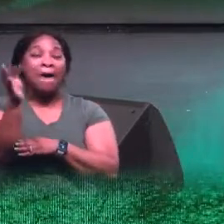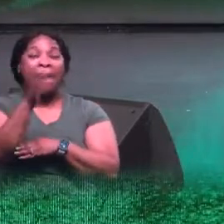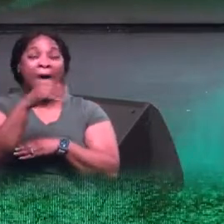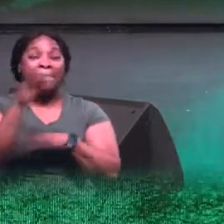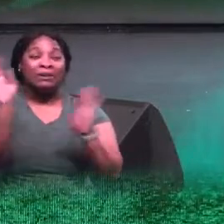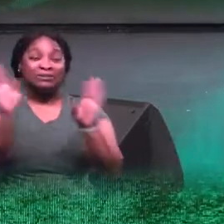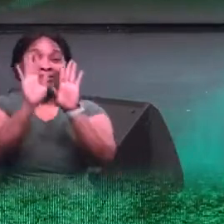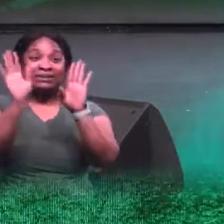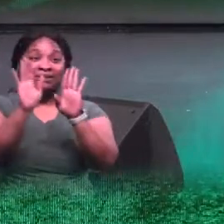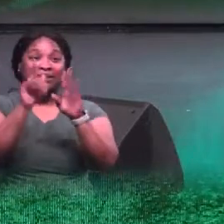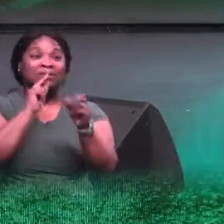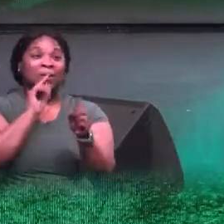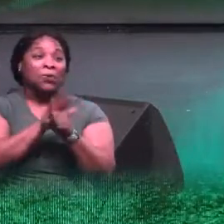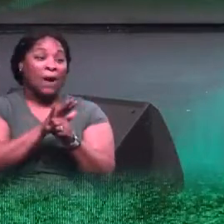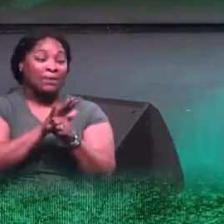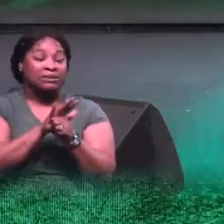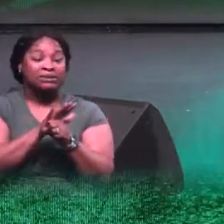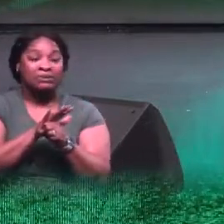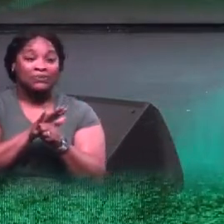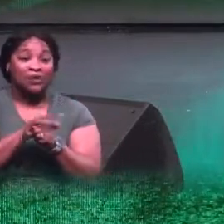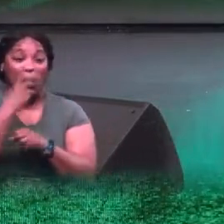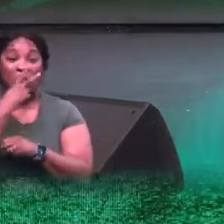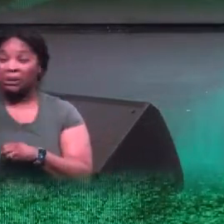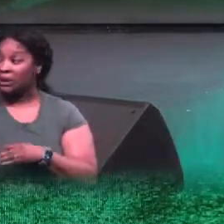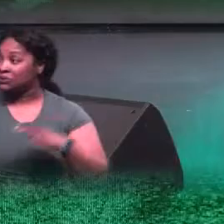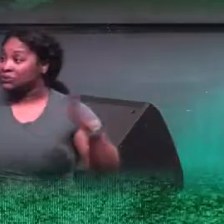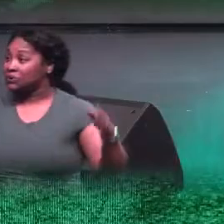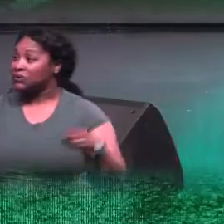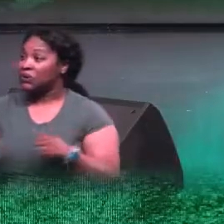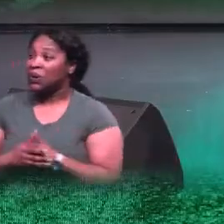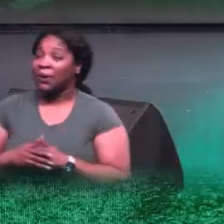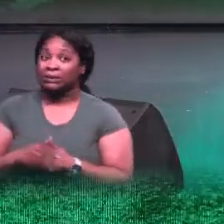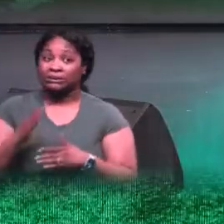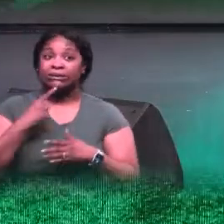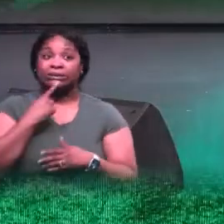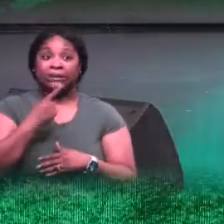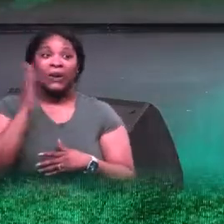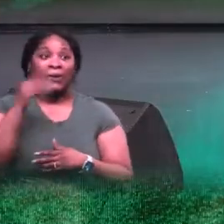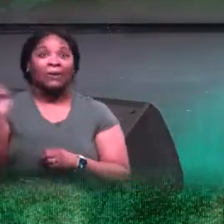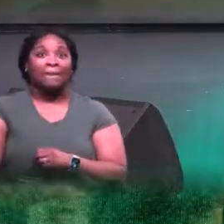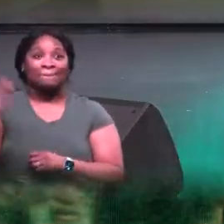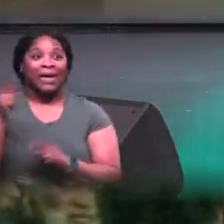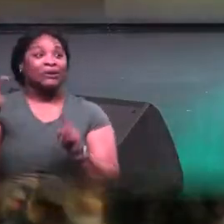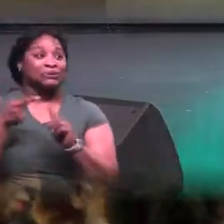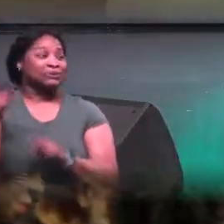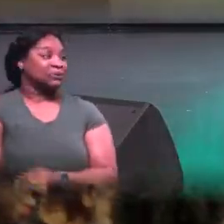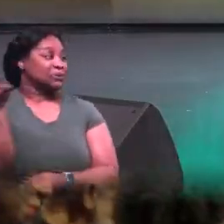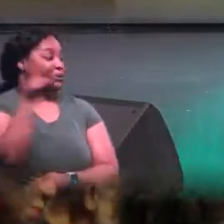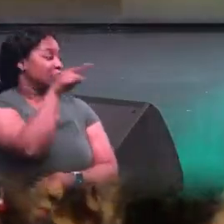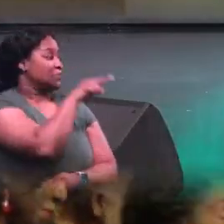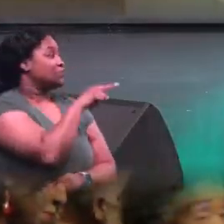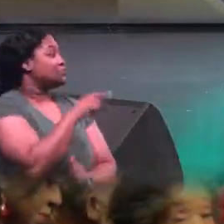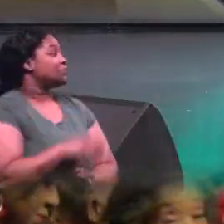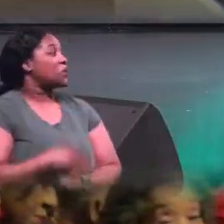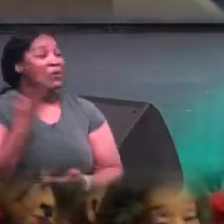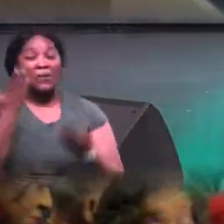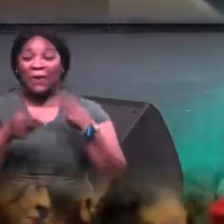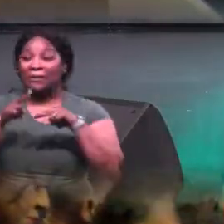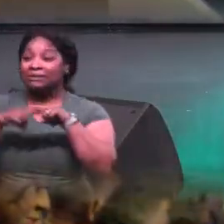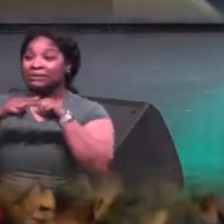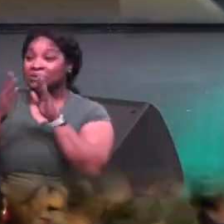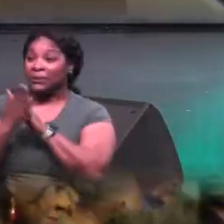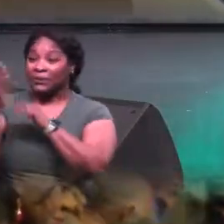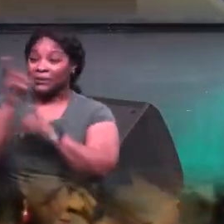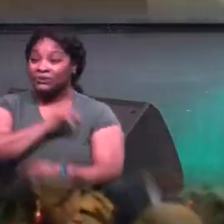Palm Sunday promises. Would you look at your neighbor and tell him it will come back to you? You may be seated